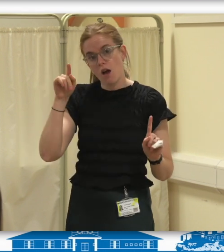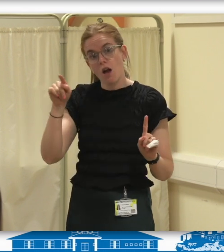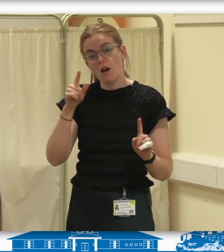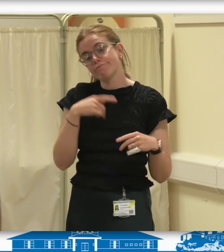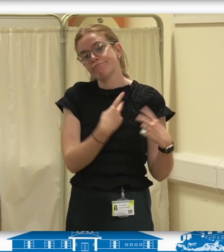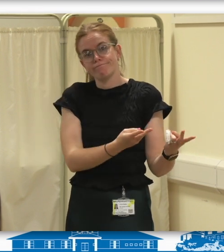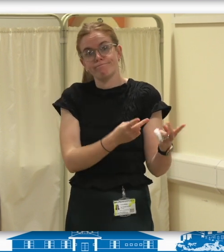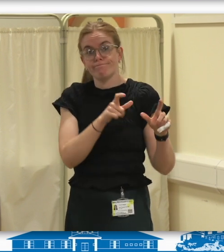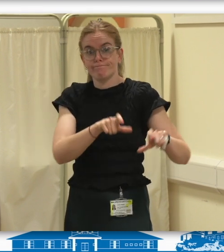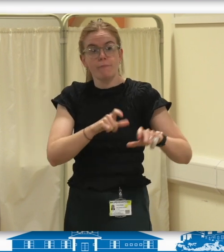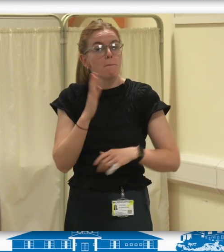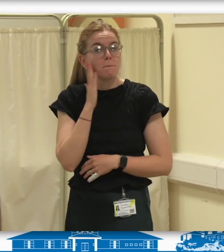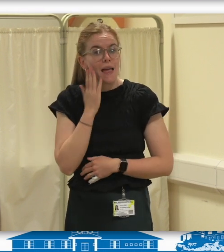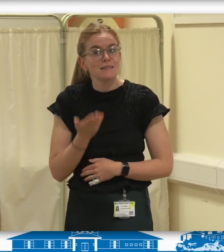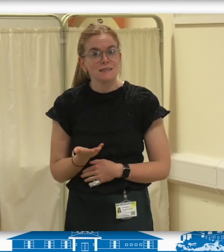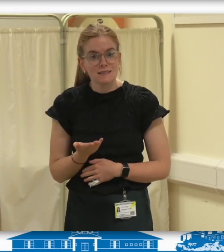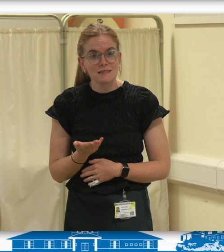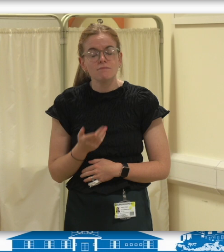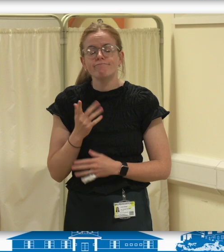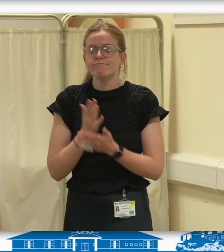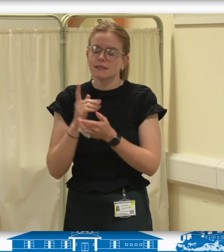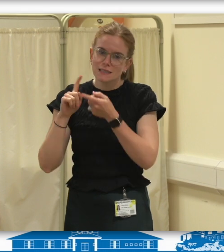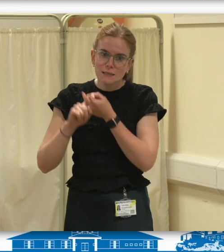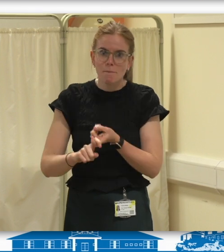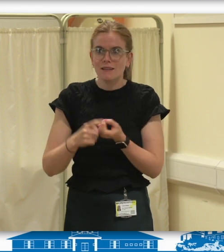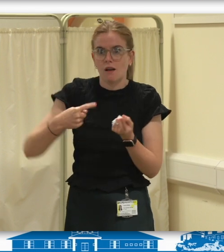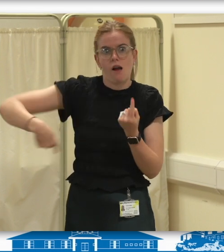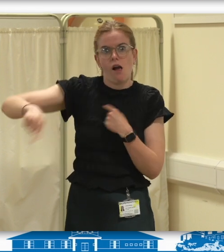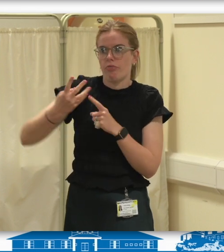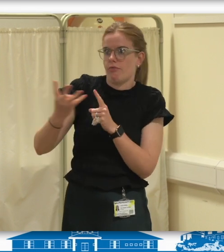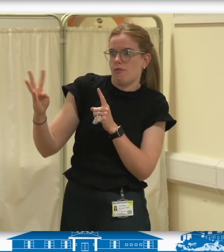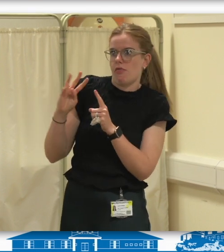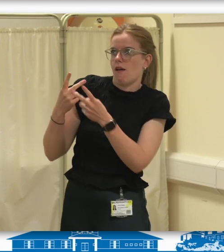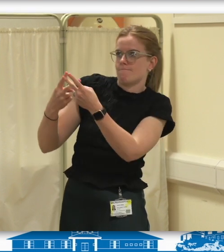bedbound, is fully dependent on others for all their